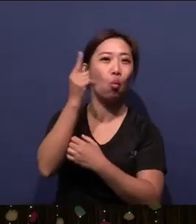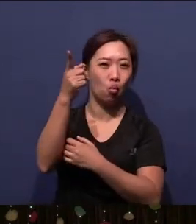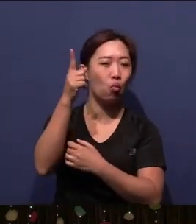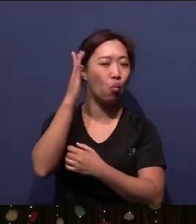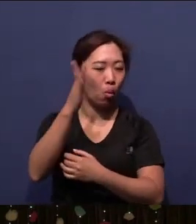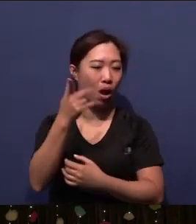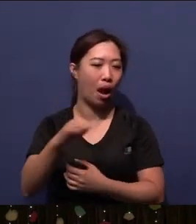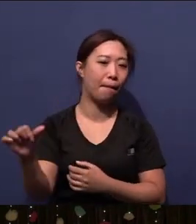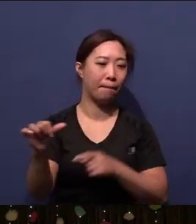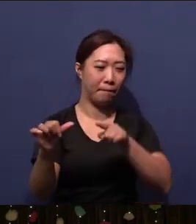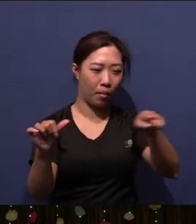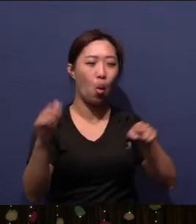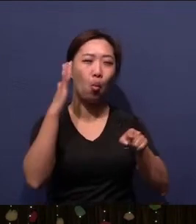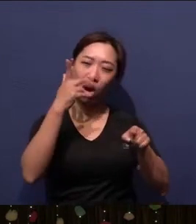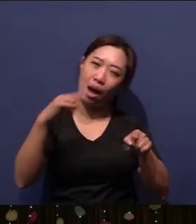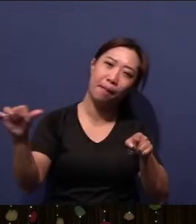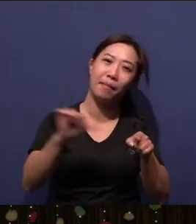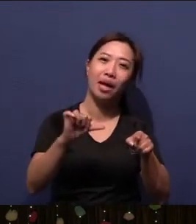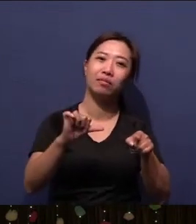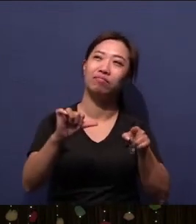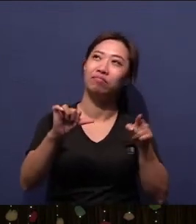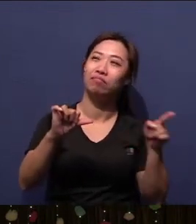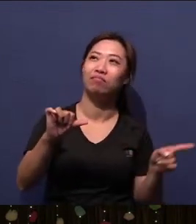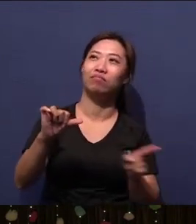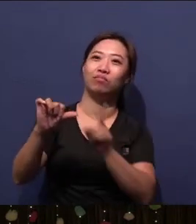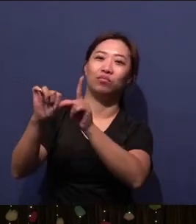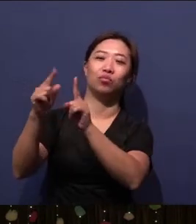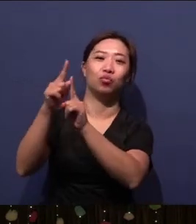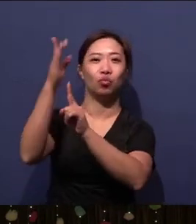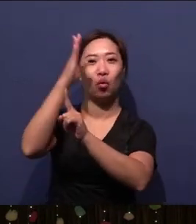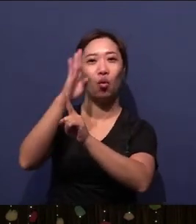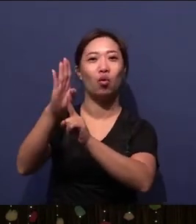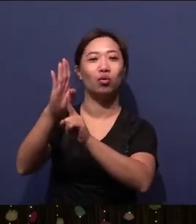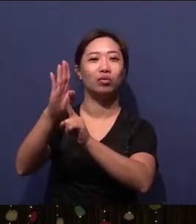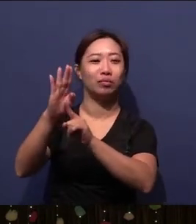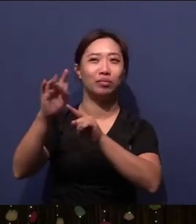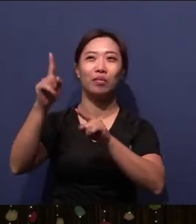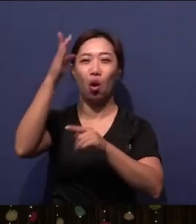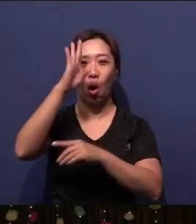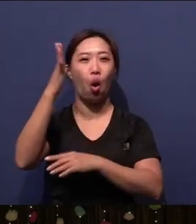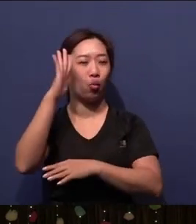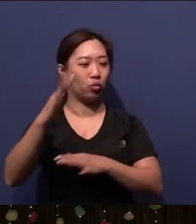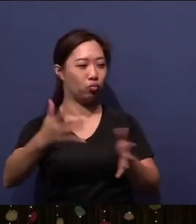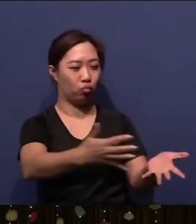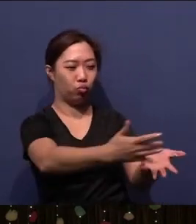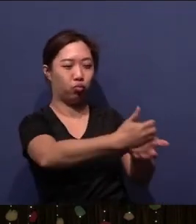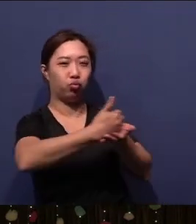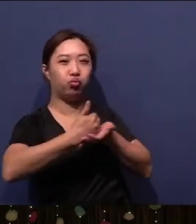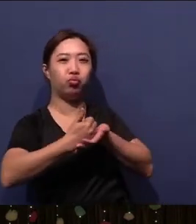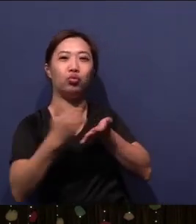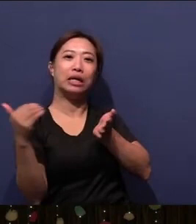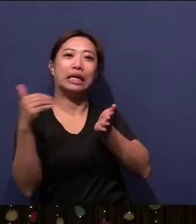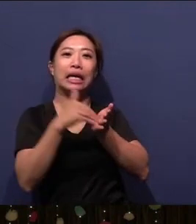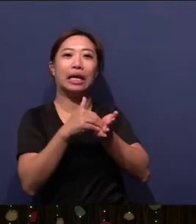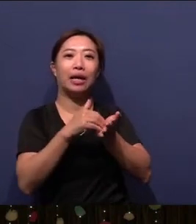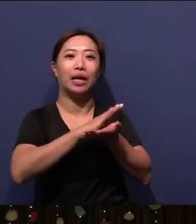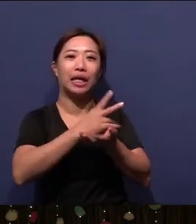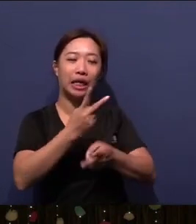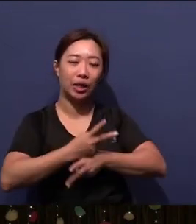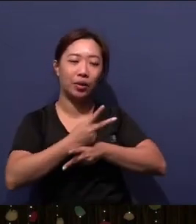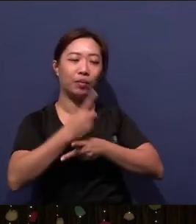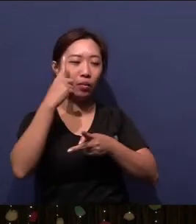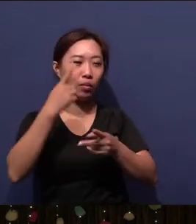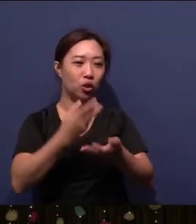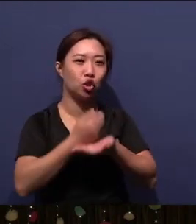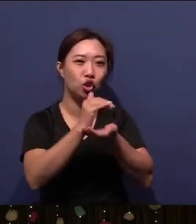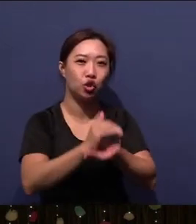to God, and God will draw them back to Himself. God will draw these people back to Himself and keep them as sheep and keep them